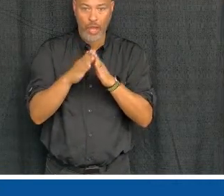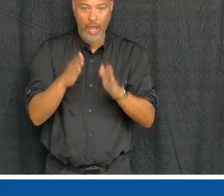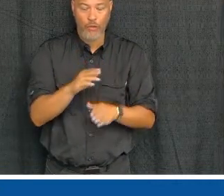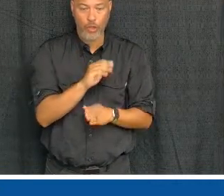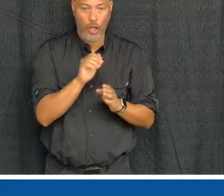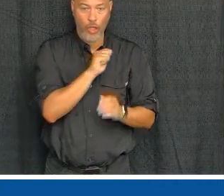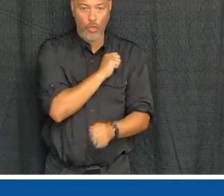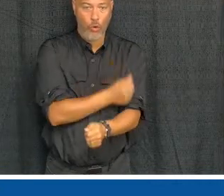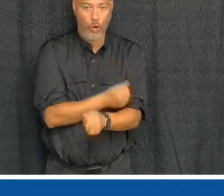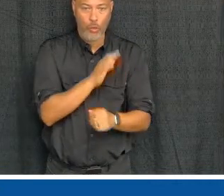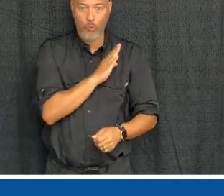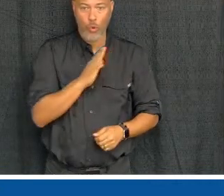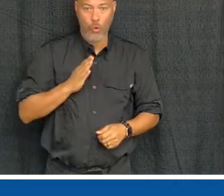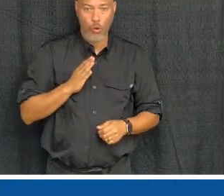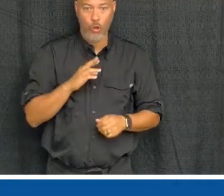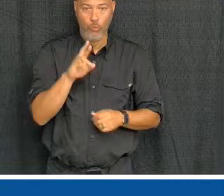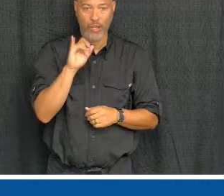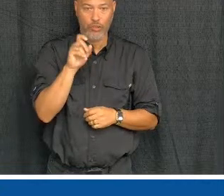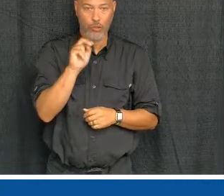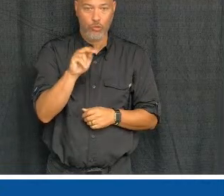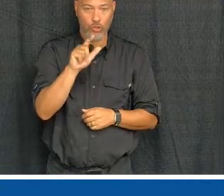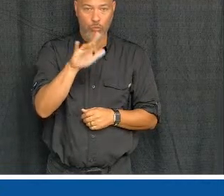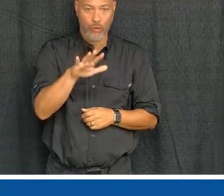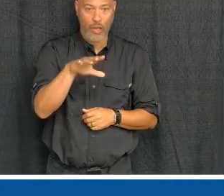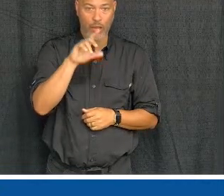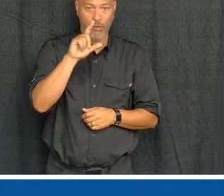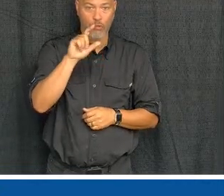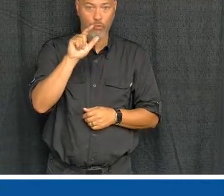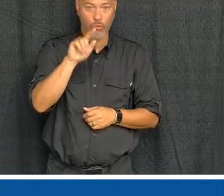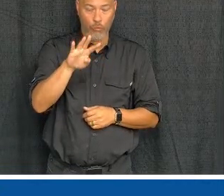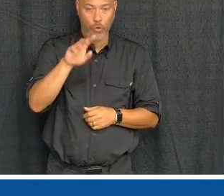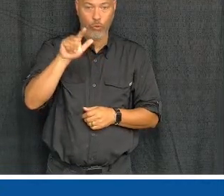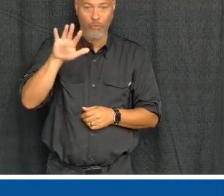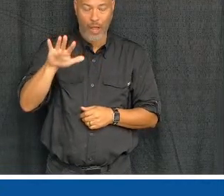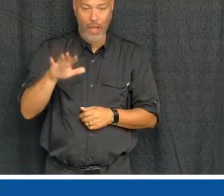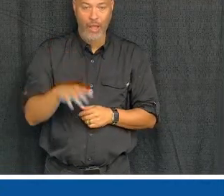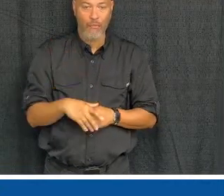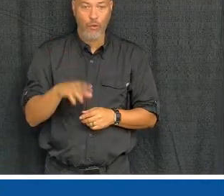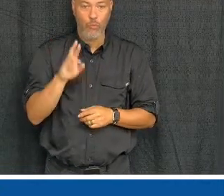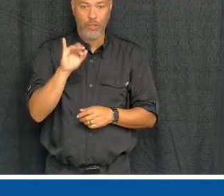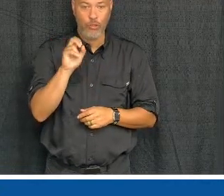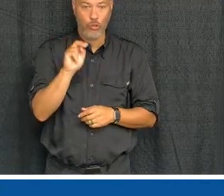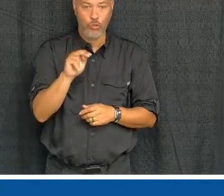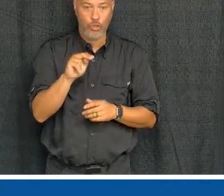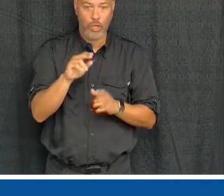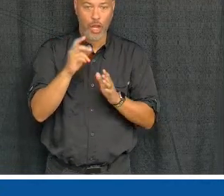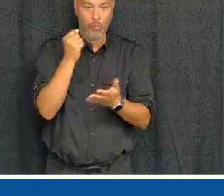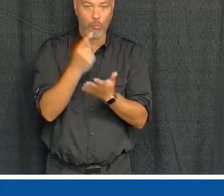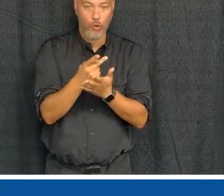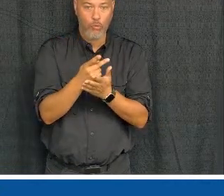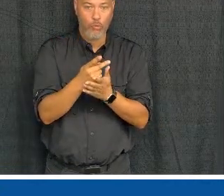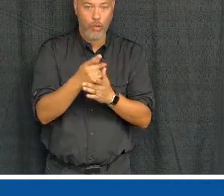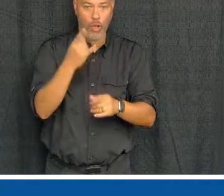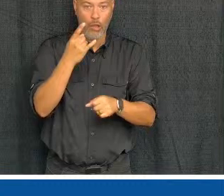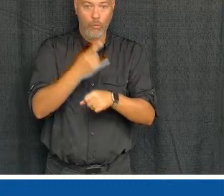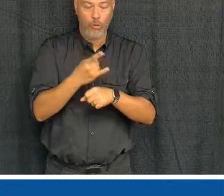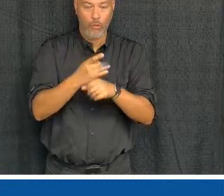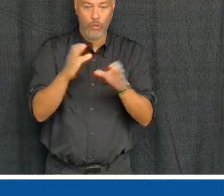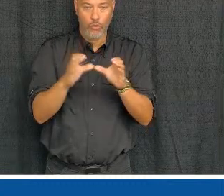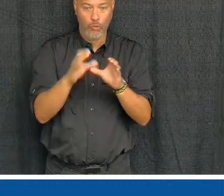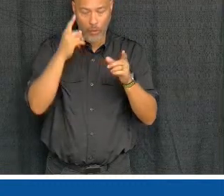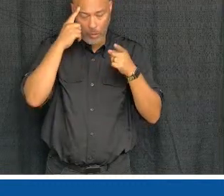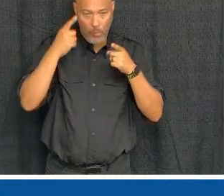Board. Resolution 25, 2024-25, a resolution approving a retail liquor store certificate